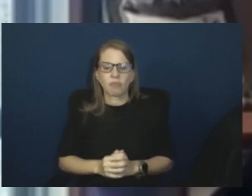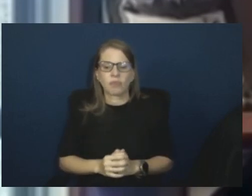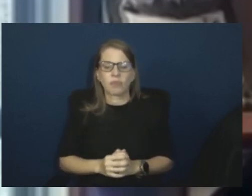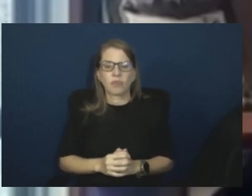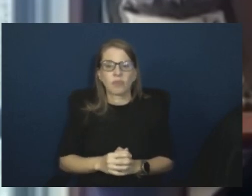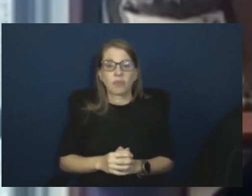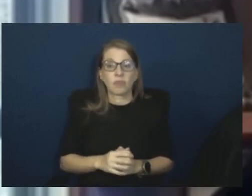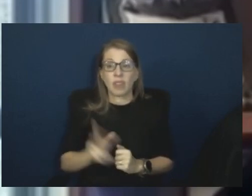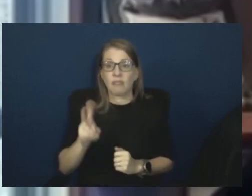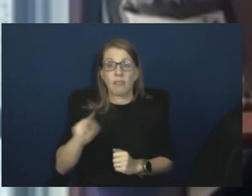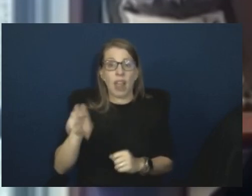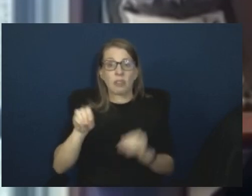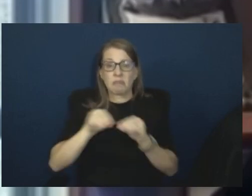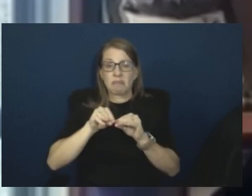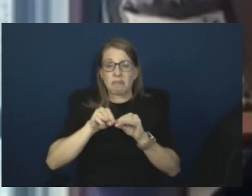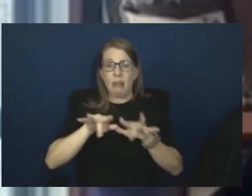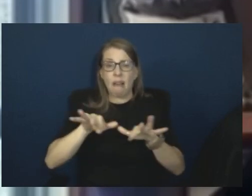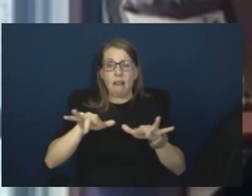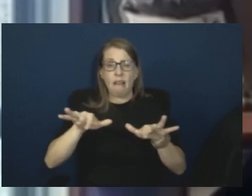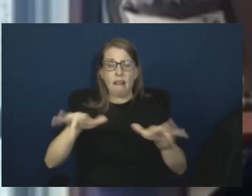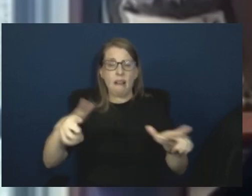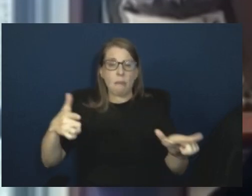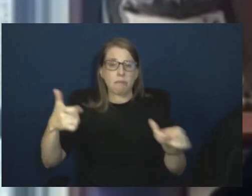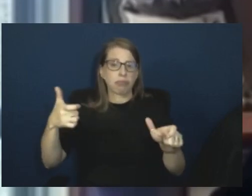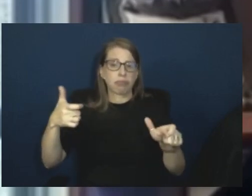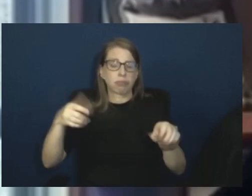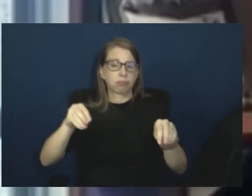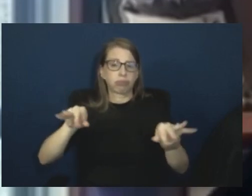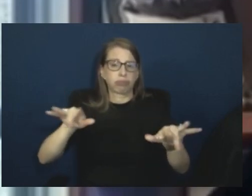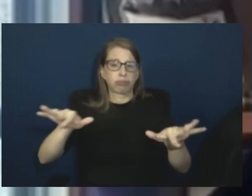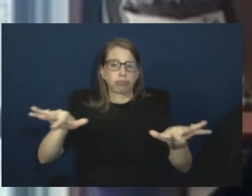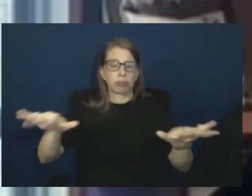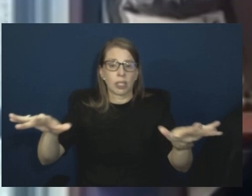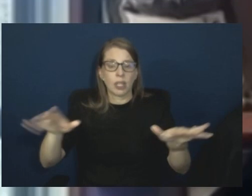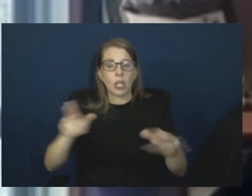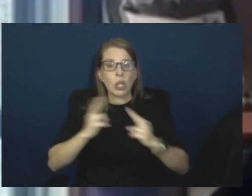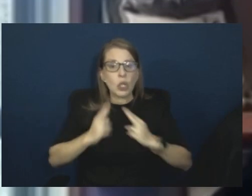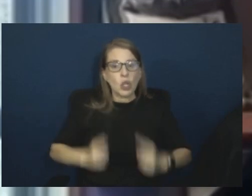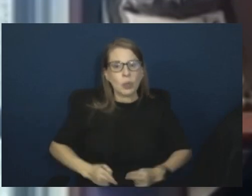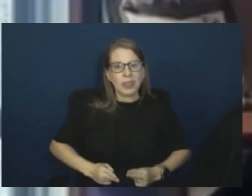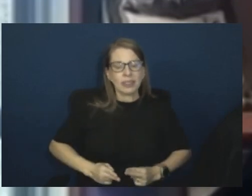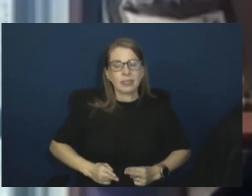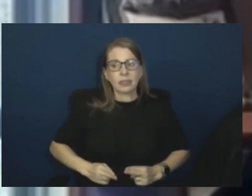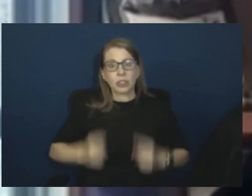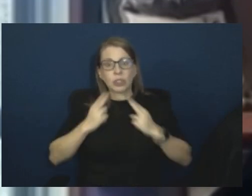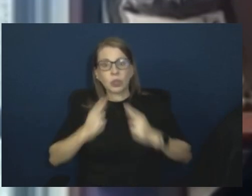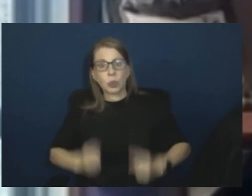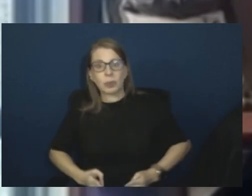wildly, rapidly and far by human-to-human contact.